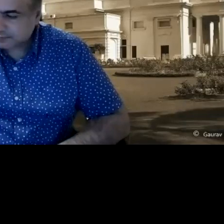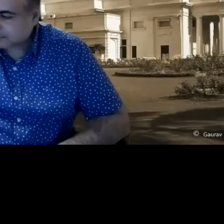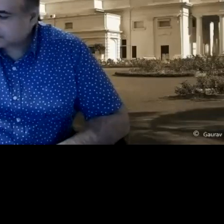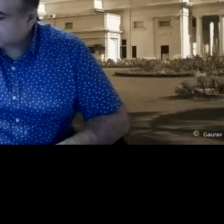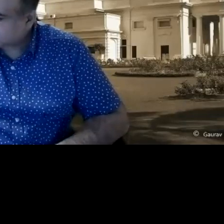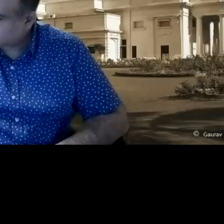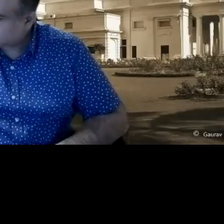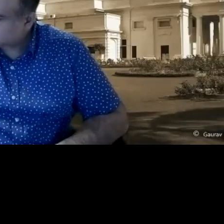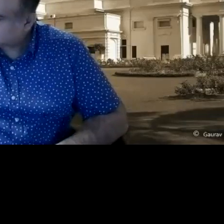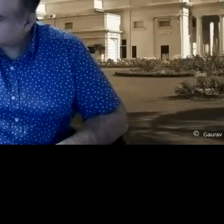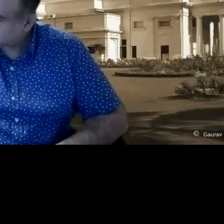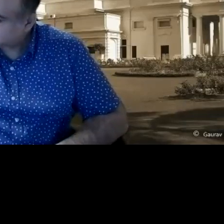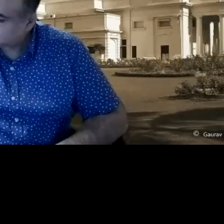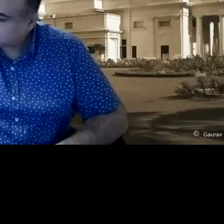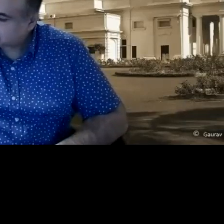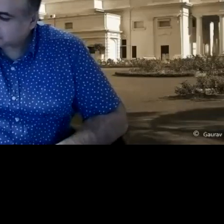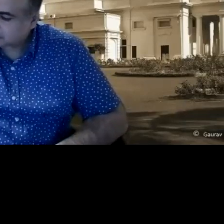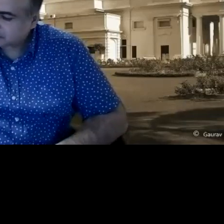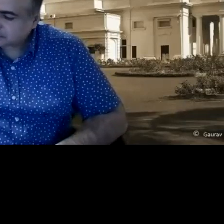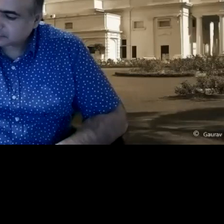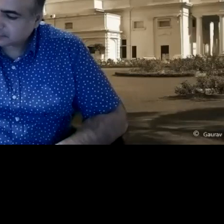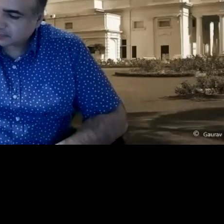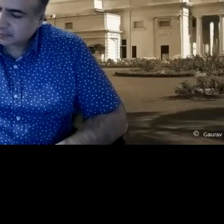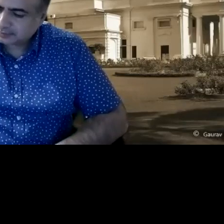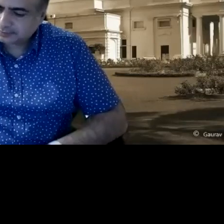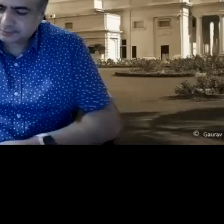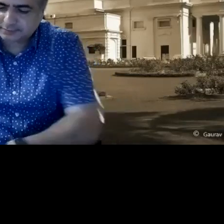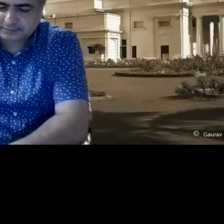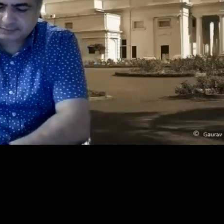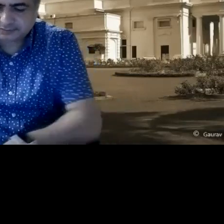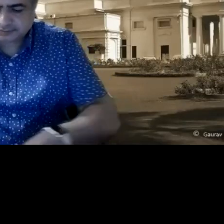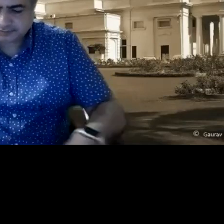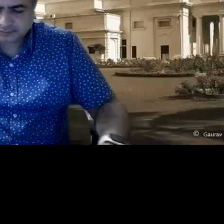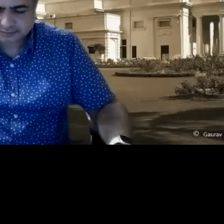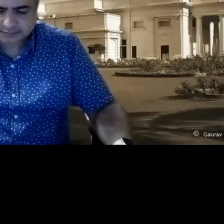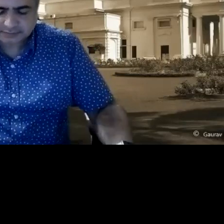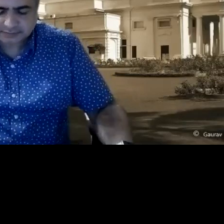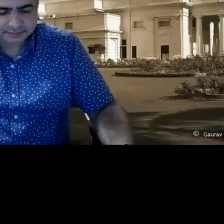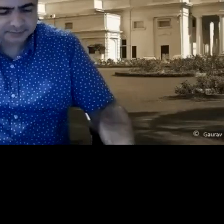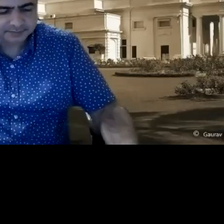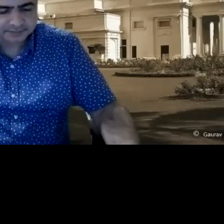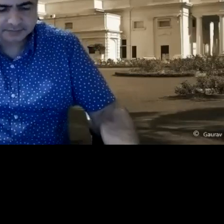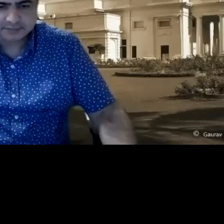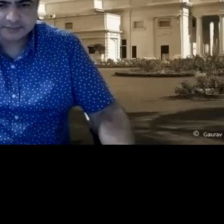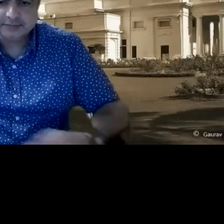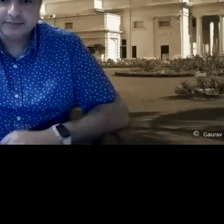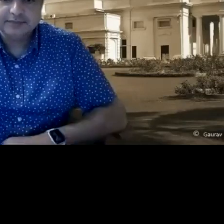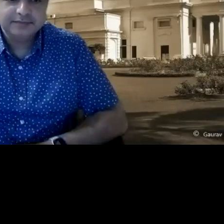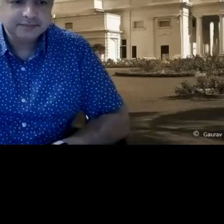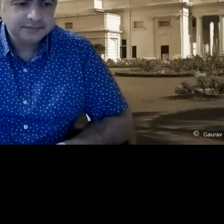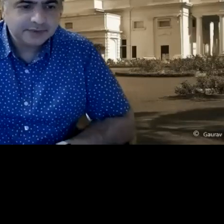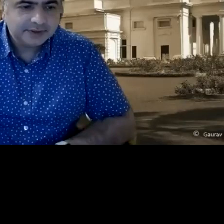today's lecture, which will be about reasonable accommodation versus universal design. I'd now like to hand over the mic to you,